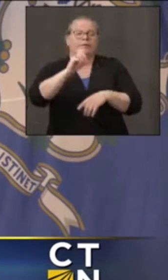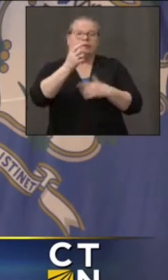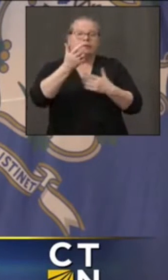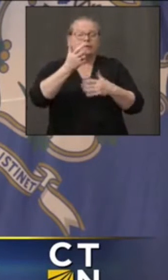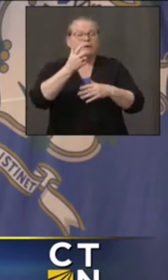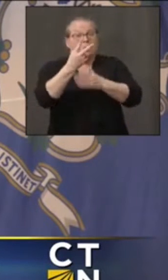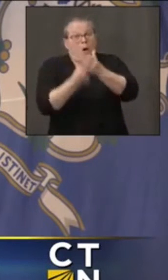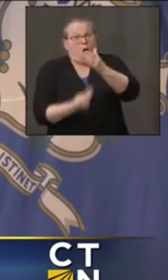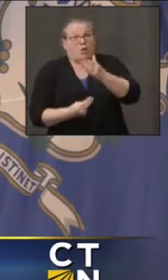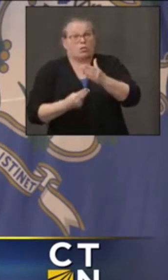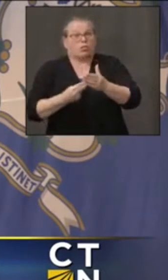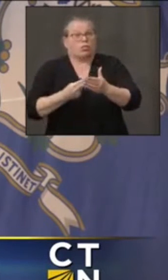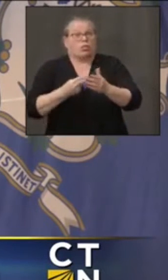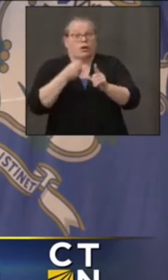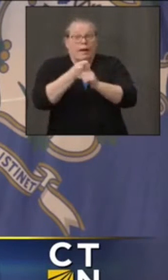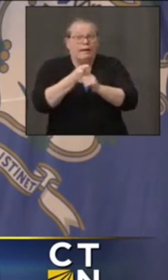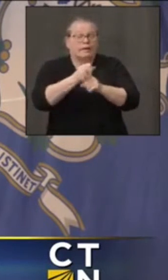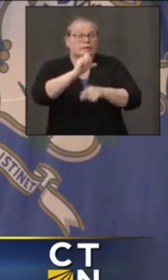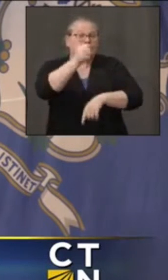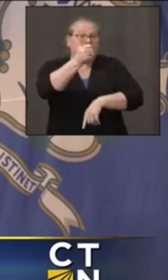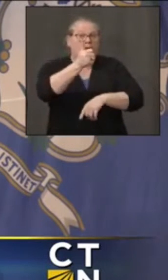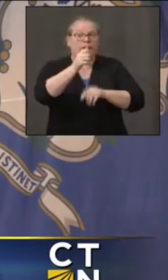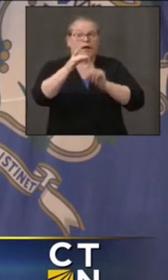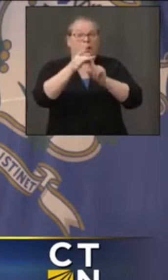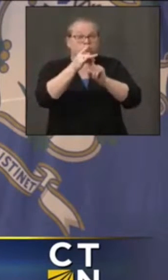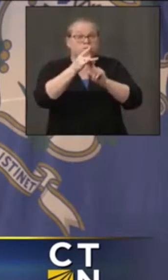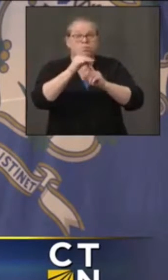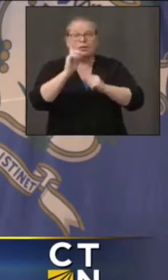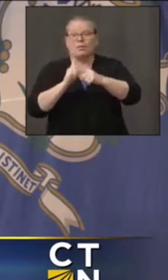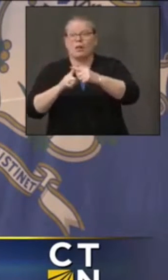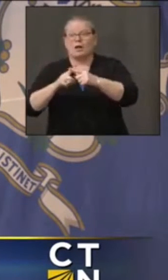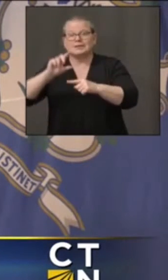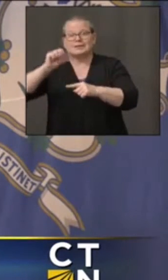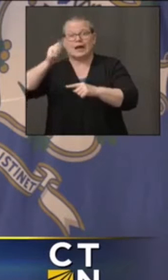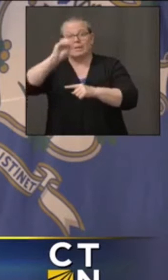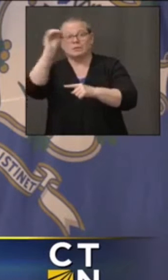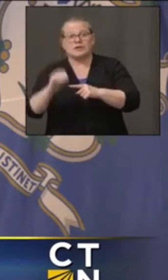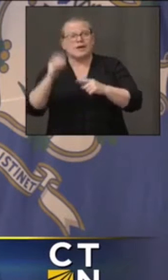the city or may work in Rhode Island or Massachusetts.